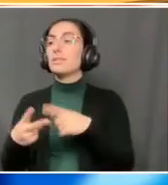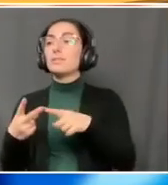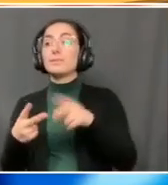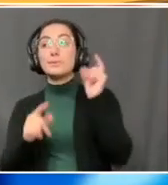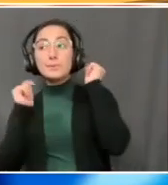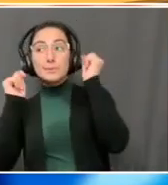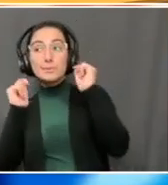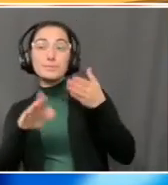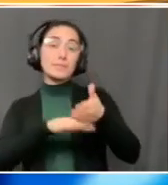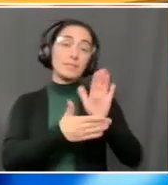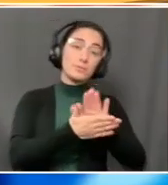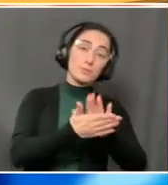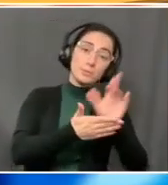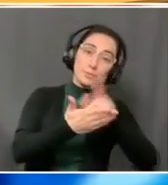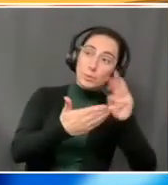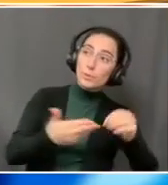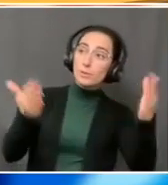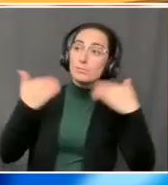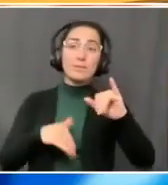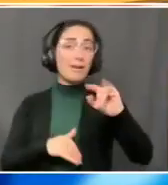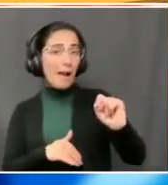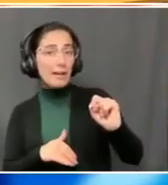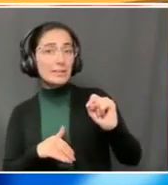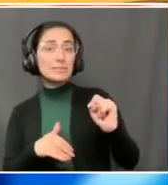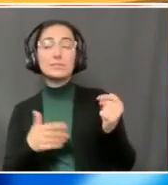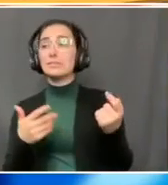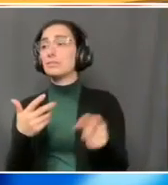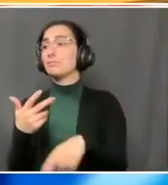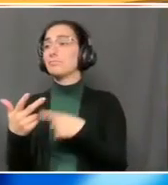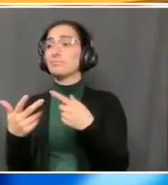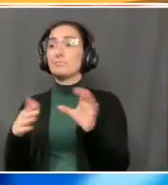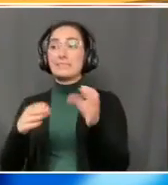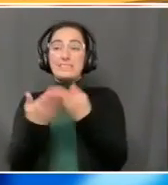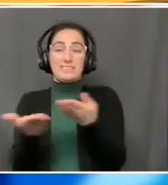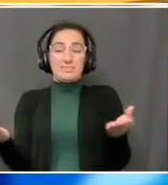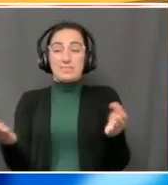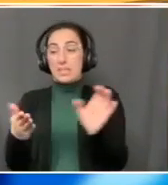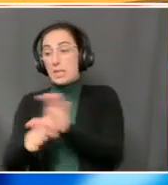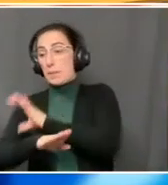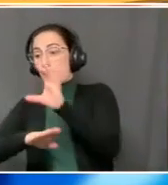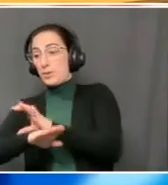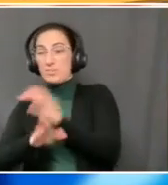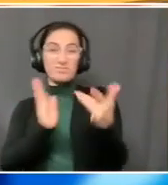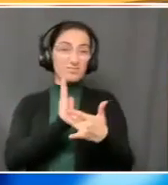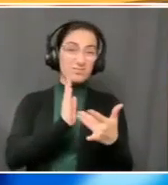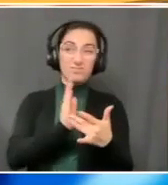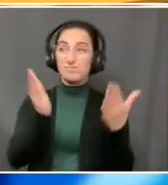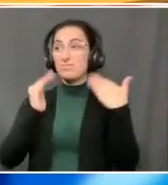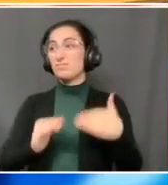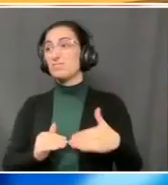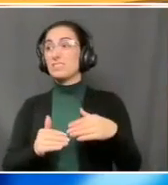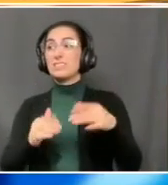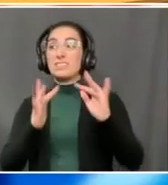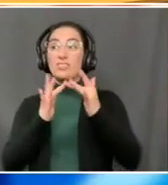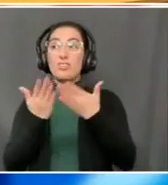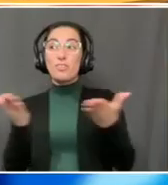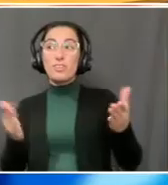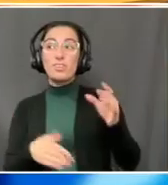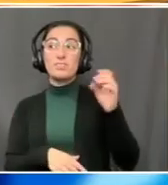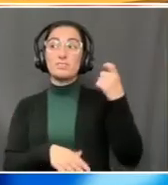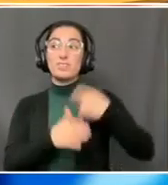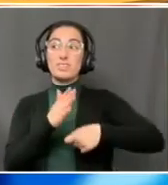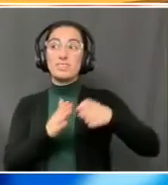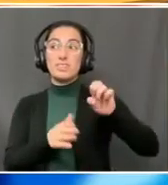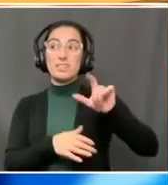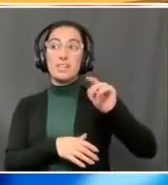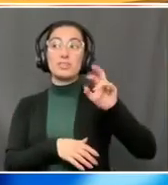IT infrastructure, equipment like computers and devices, digital tools, election costs, printed materials.